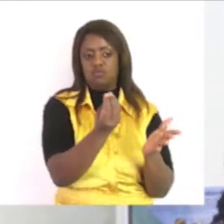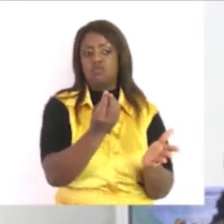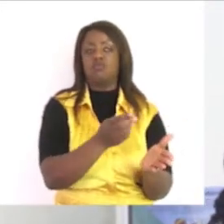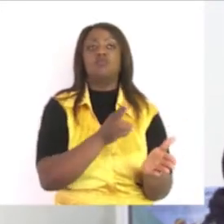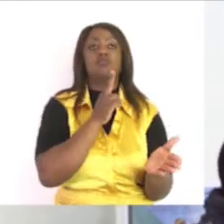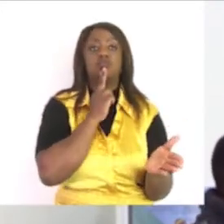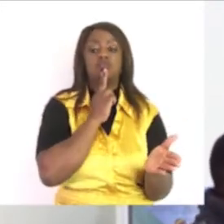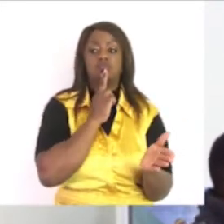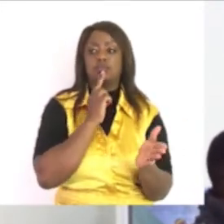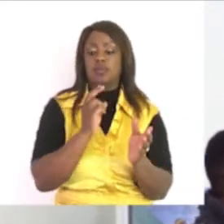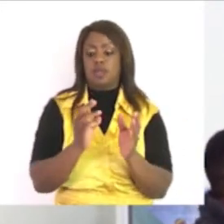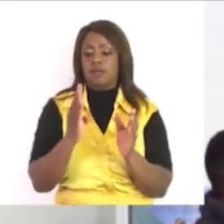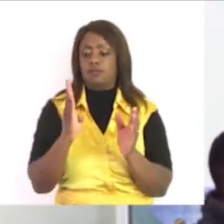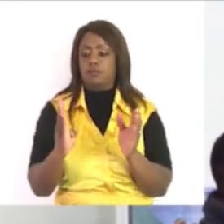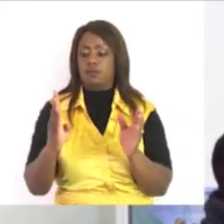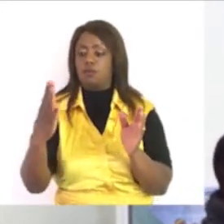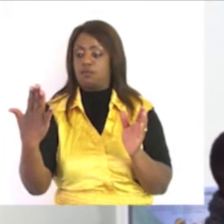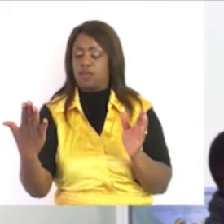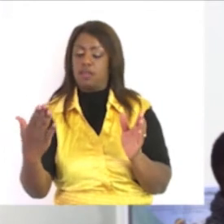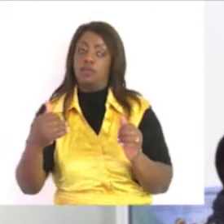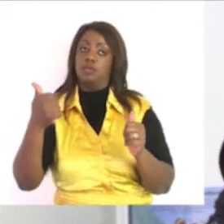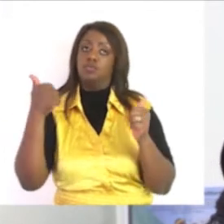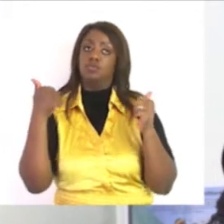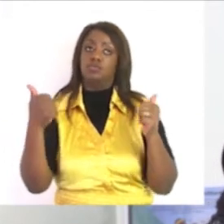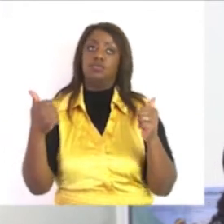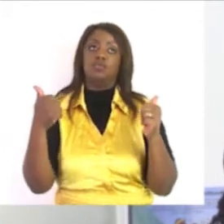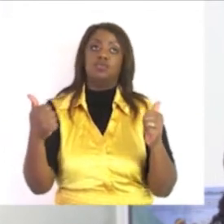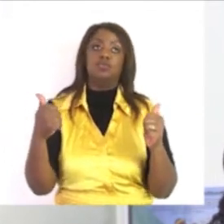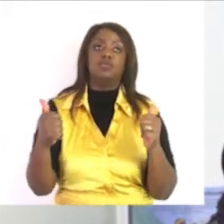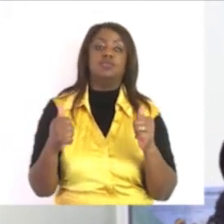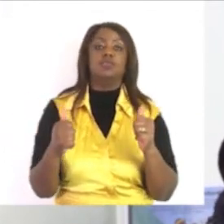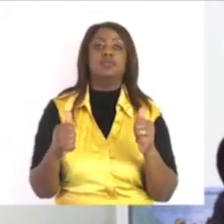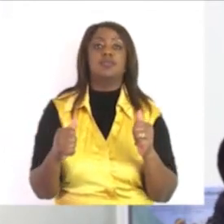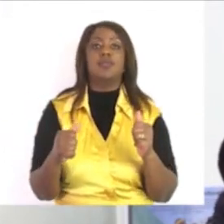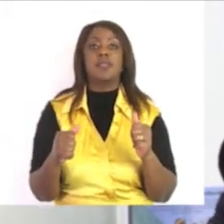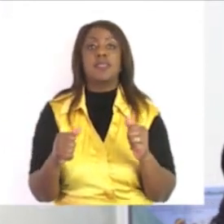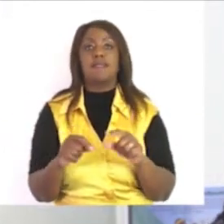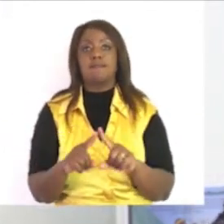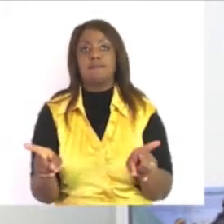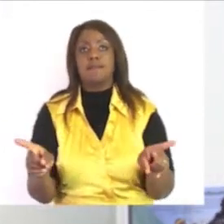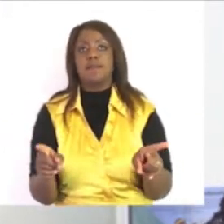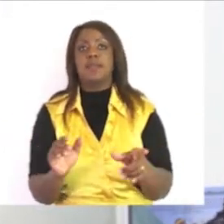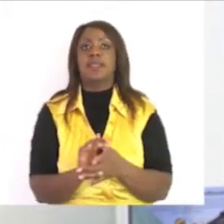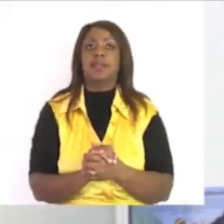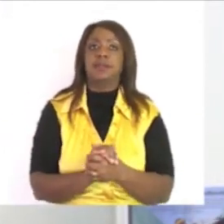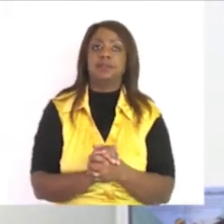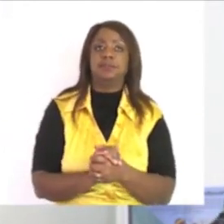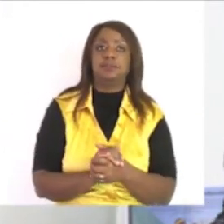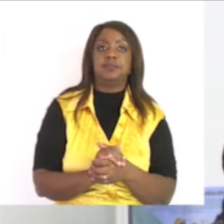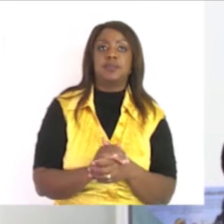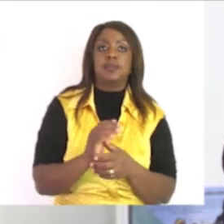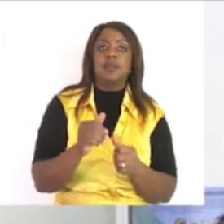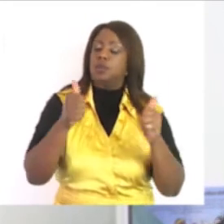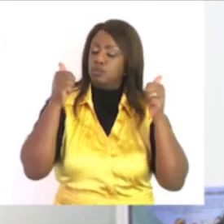is drawn here. If it's low, that is a poor estimate. If it's at 5,